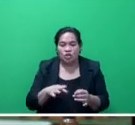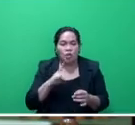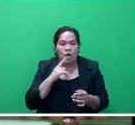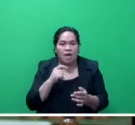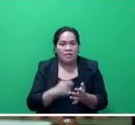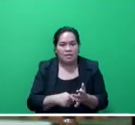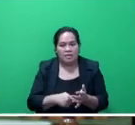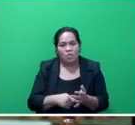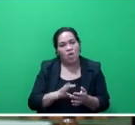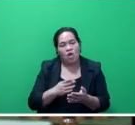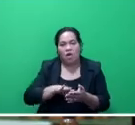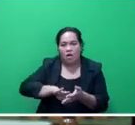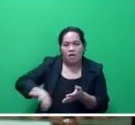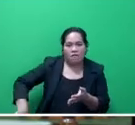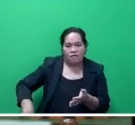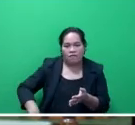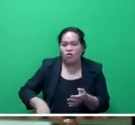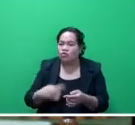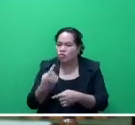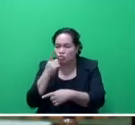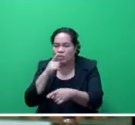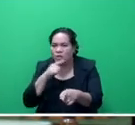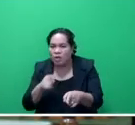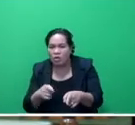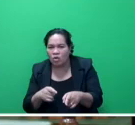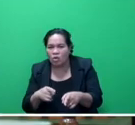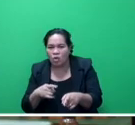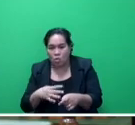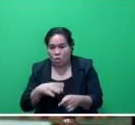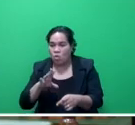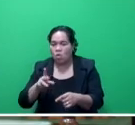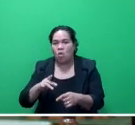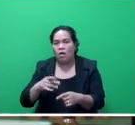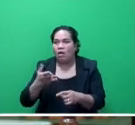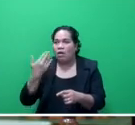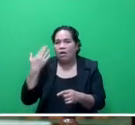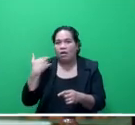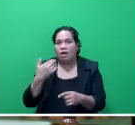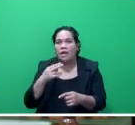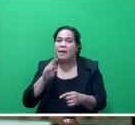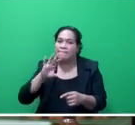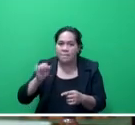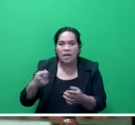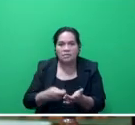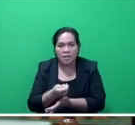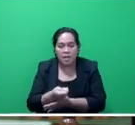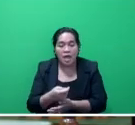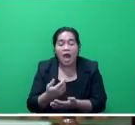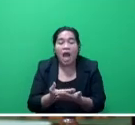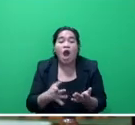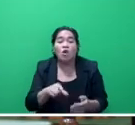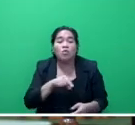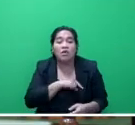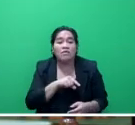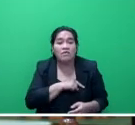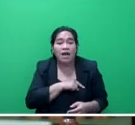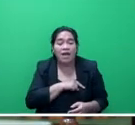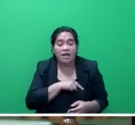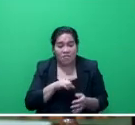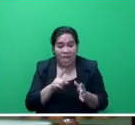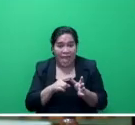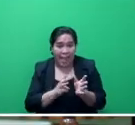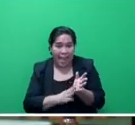to taxpayers with tax arrears, waiving all penalties upon payment of real taxes. To qualify for the amnesty, taxpayers must